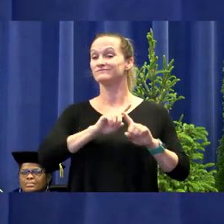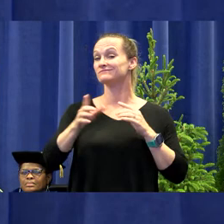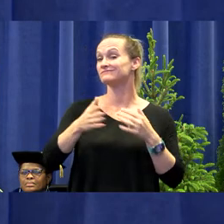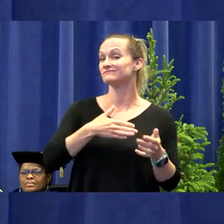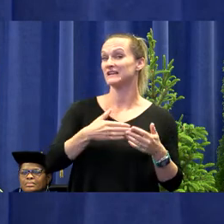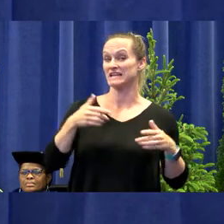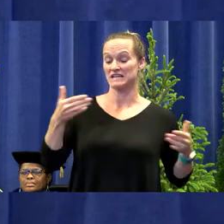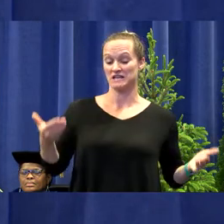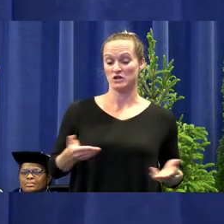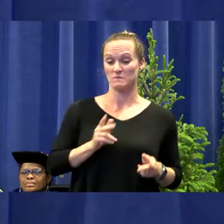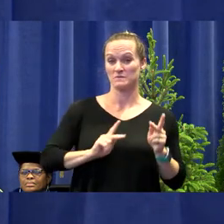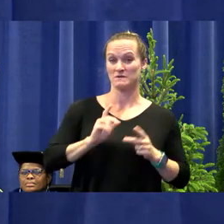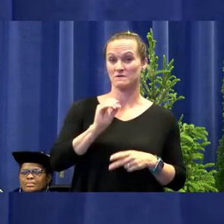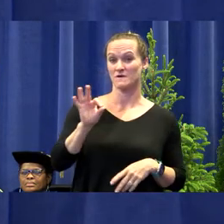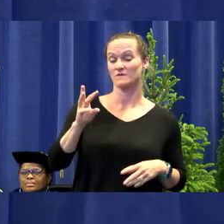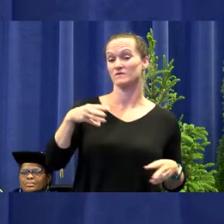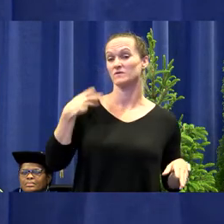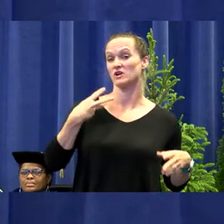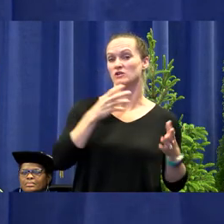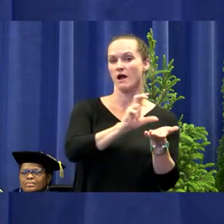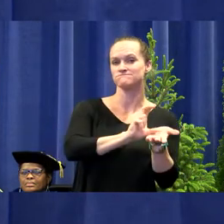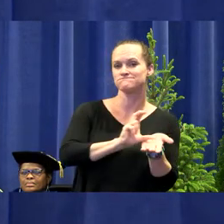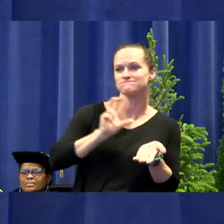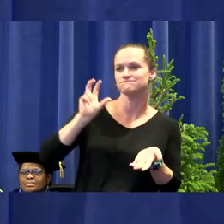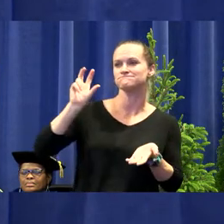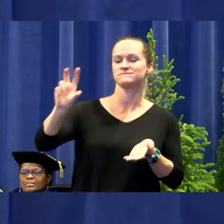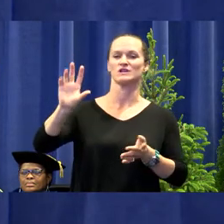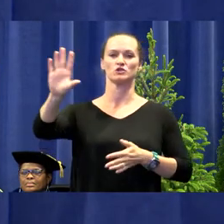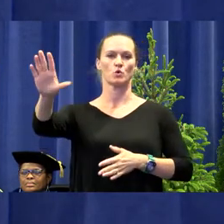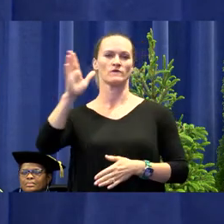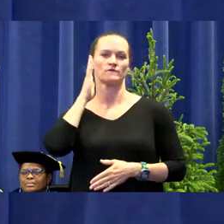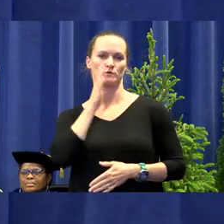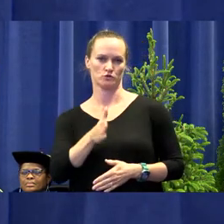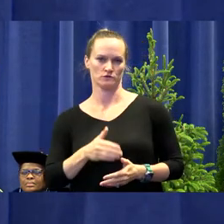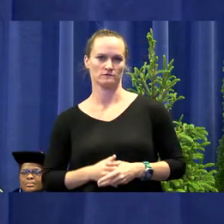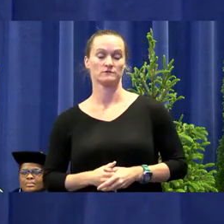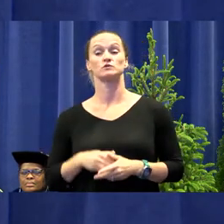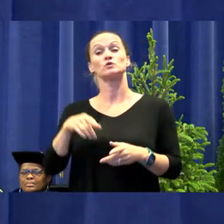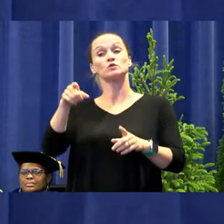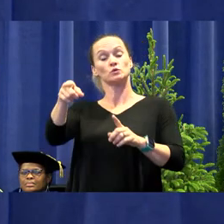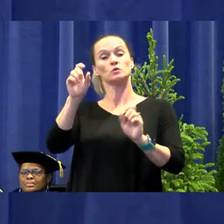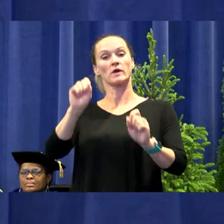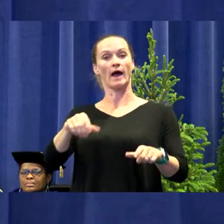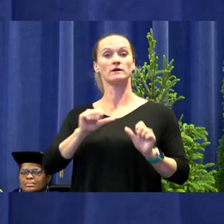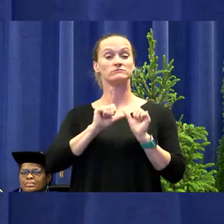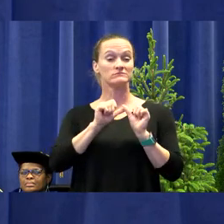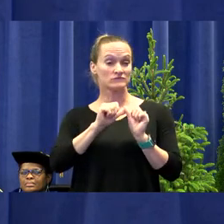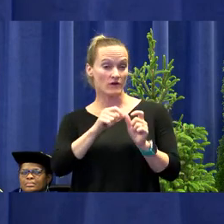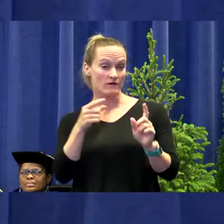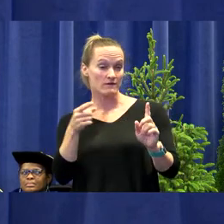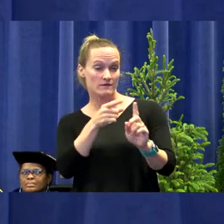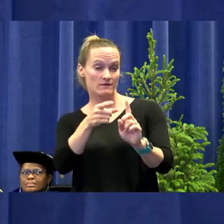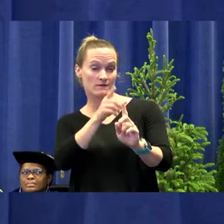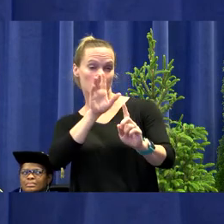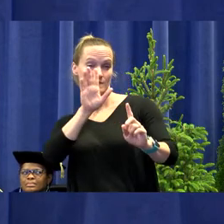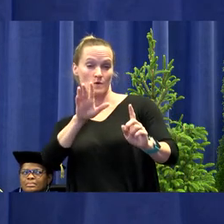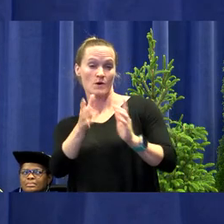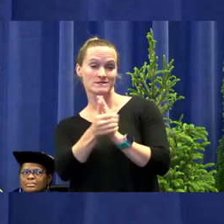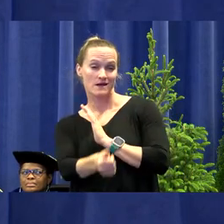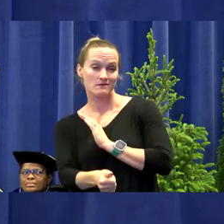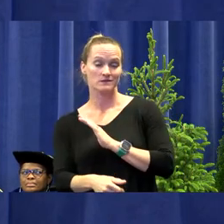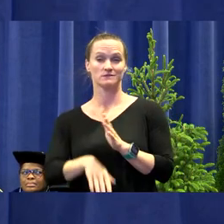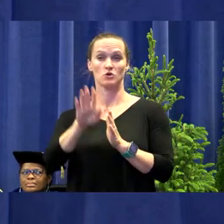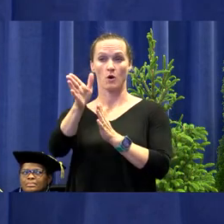future so that you may develop your talents, follow your aspirations, not only for your benefit, but for theirs as